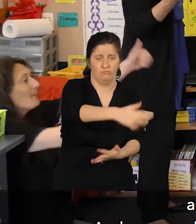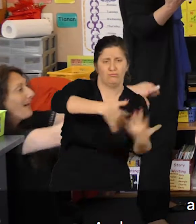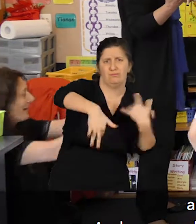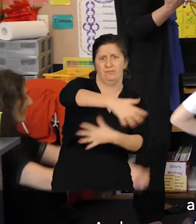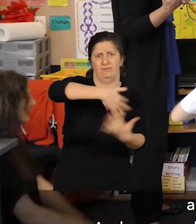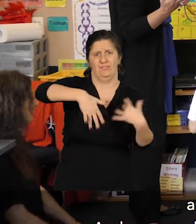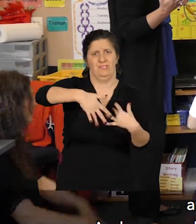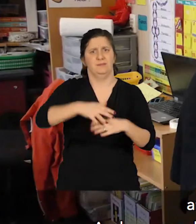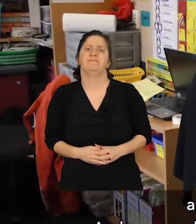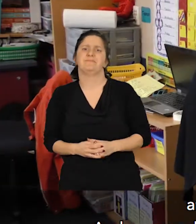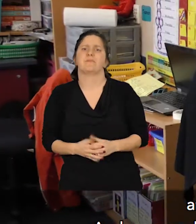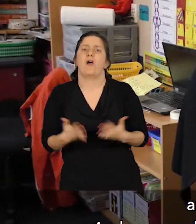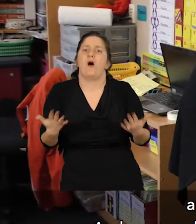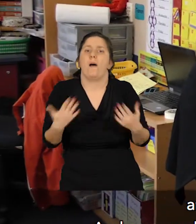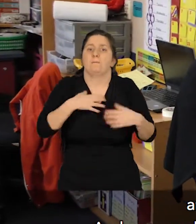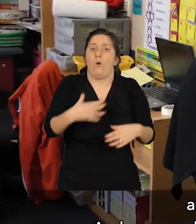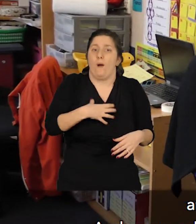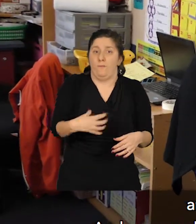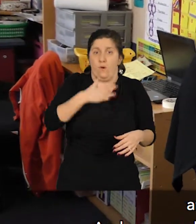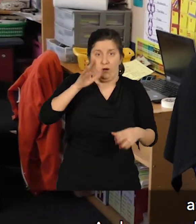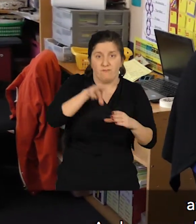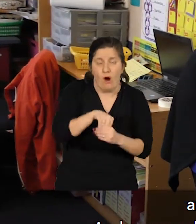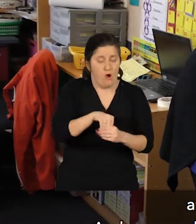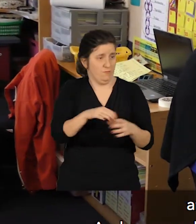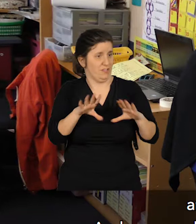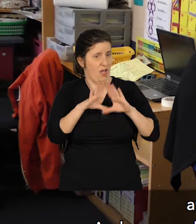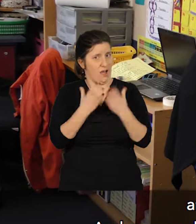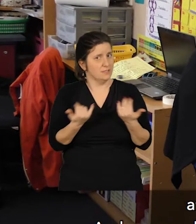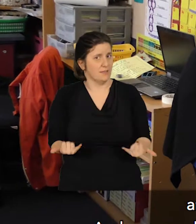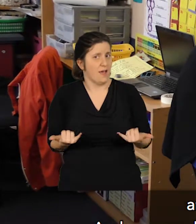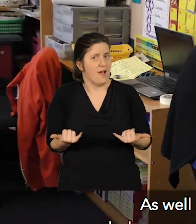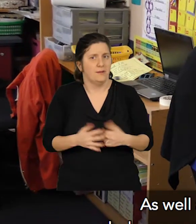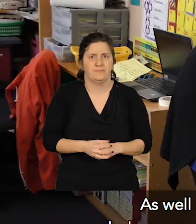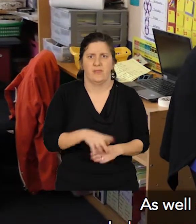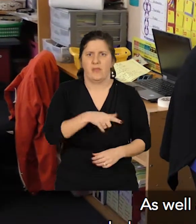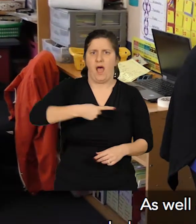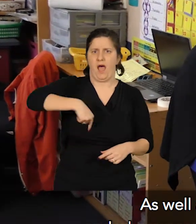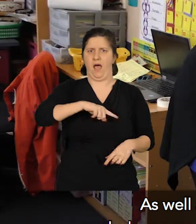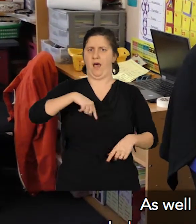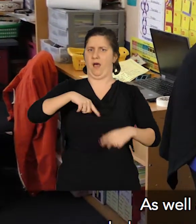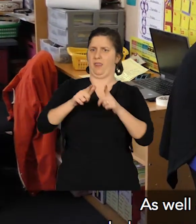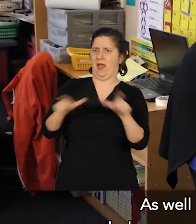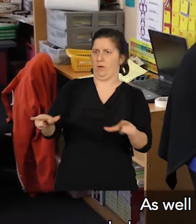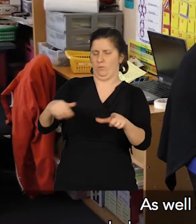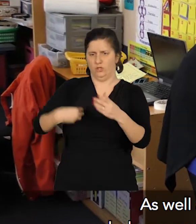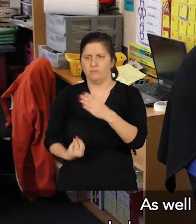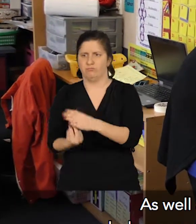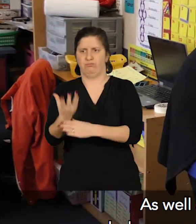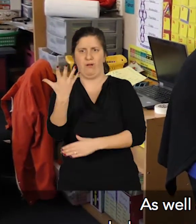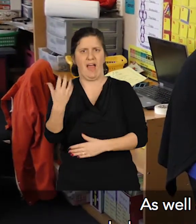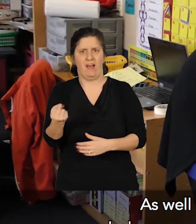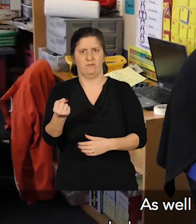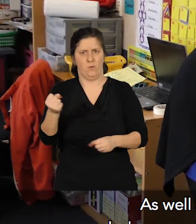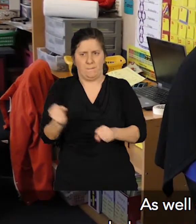play. And more he's wanted to be part of the classroom, as well as that with our sign